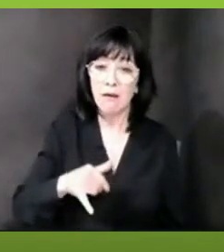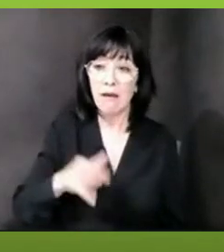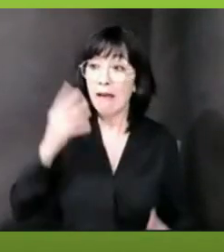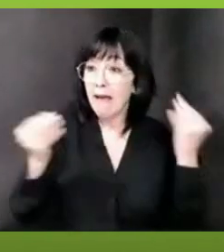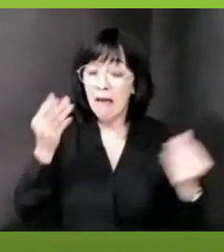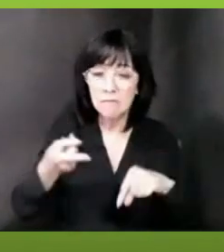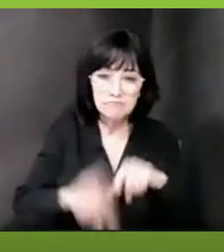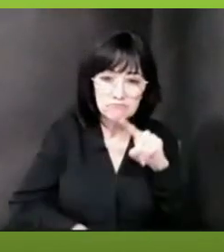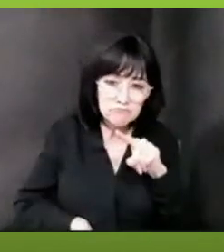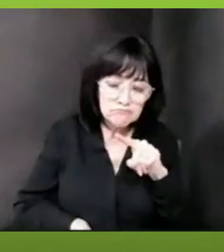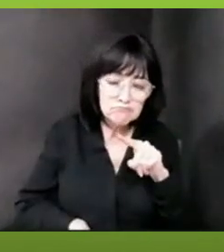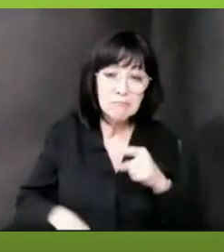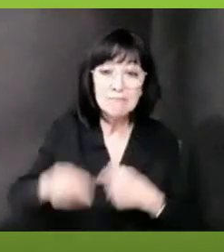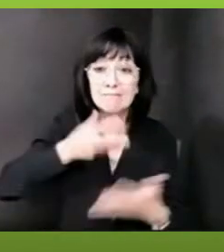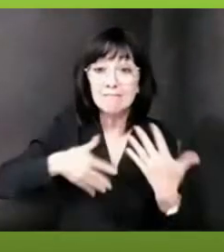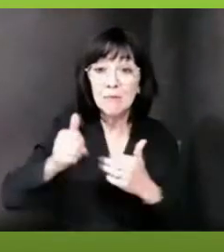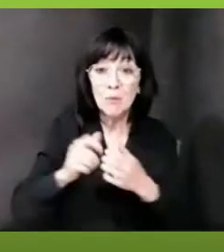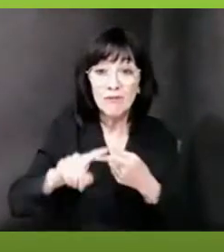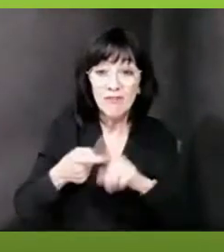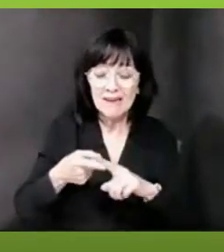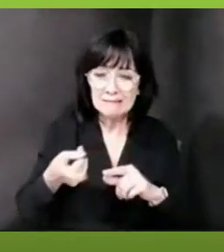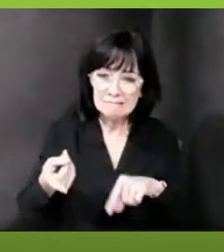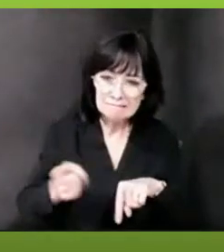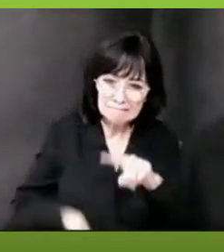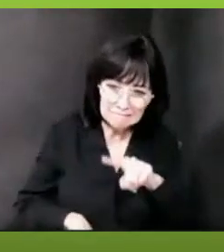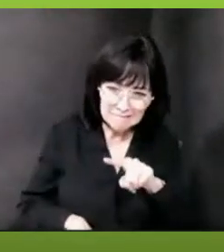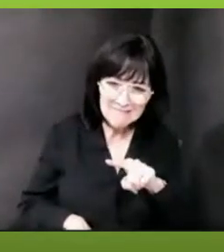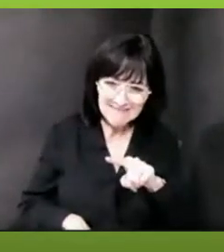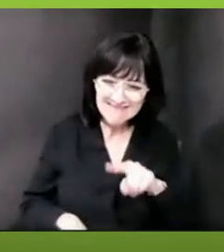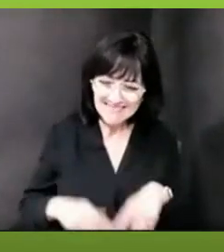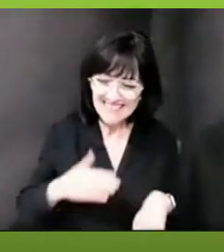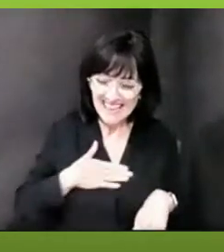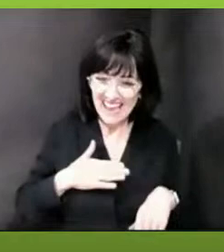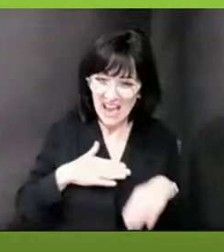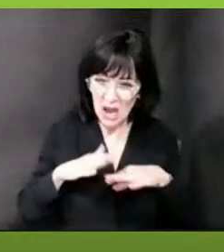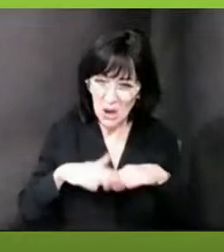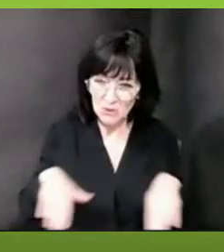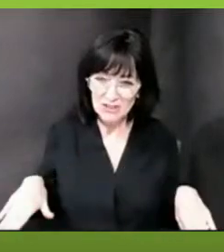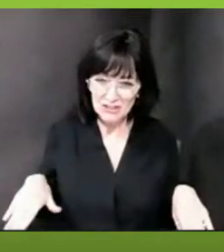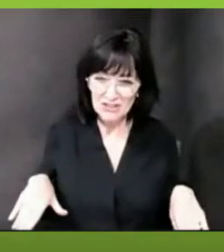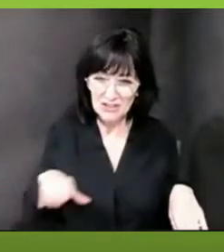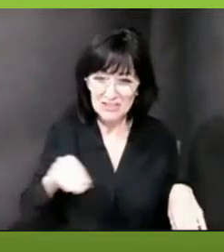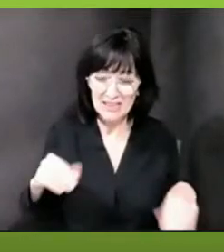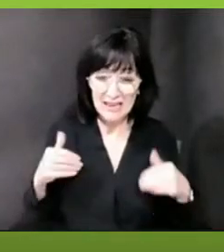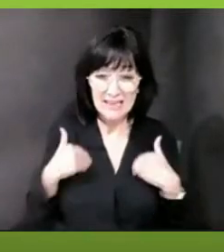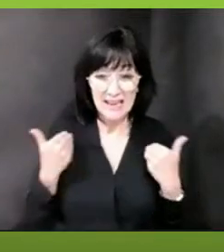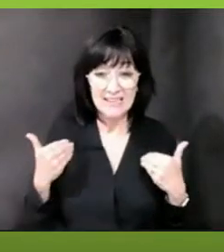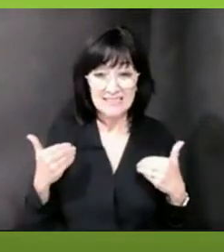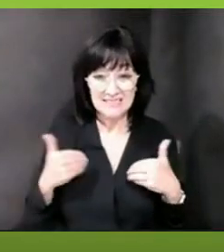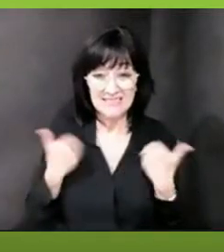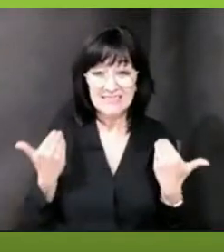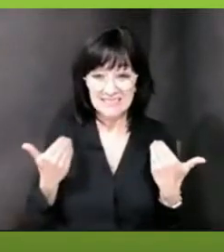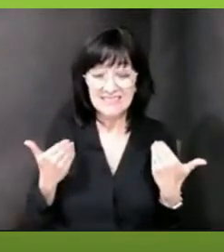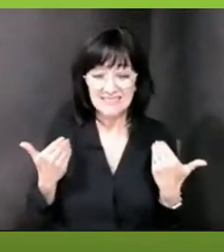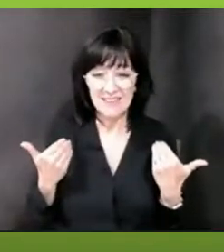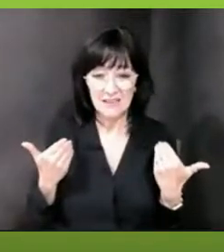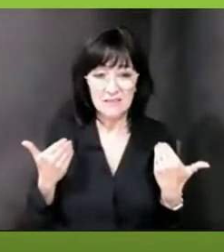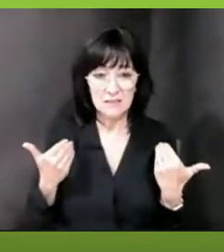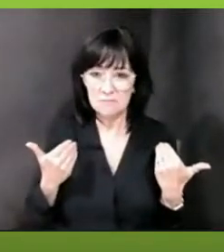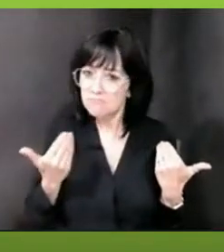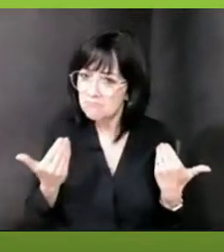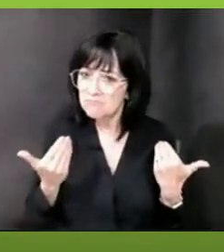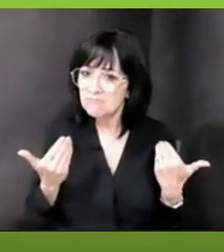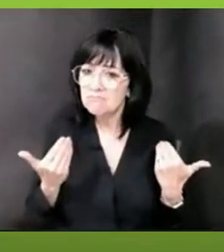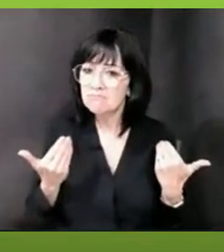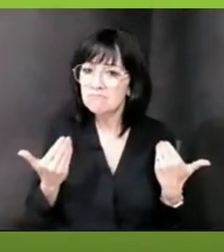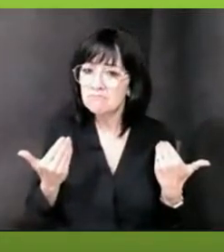out of COVID-19, in that our children and adolescents have had less eyes on them, so to speak. They're